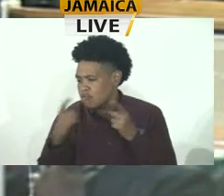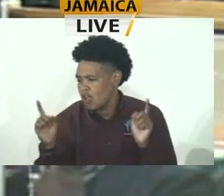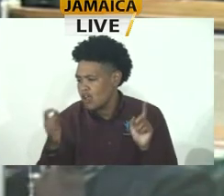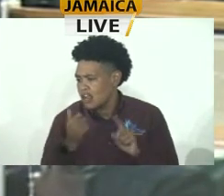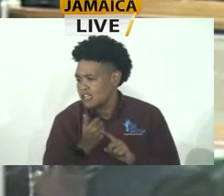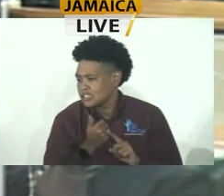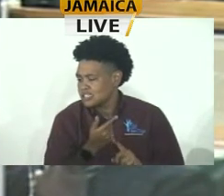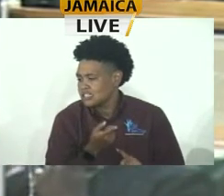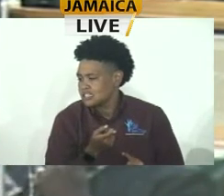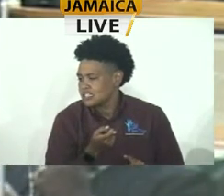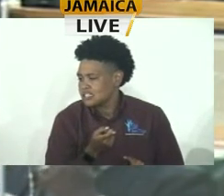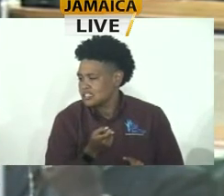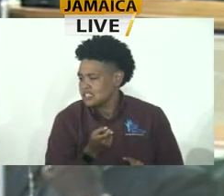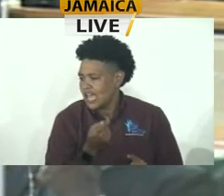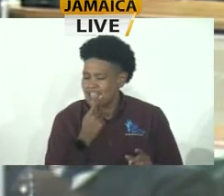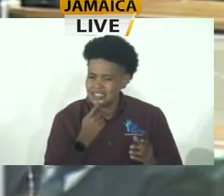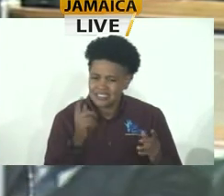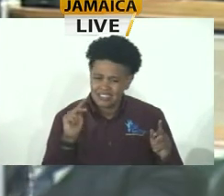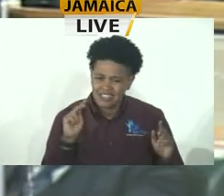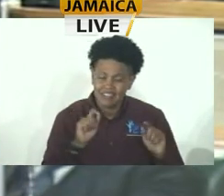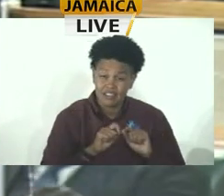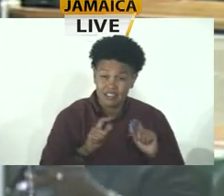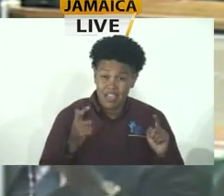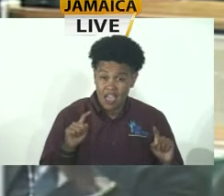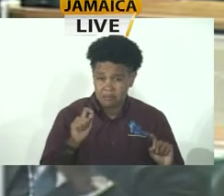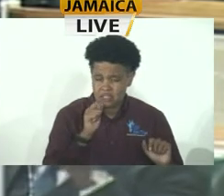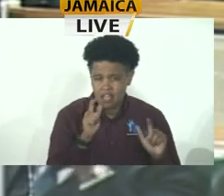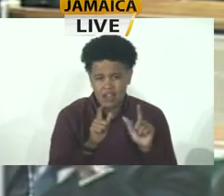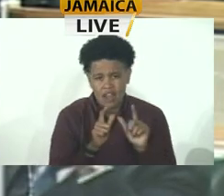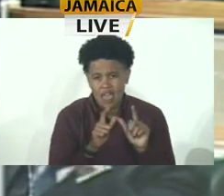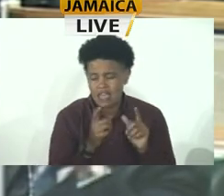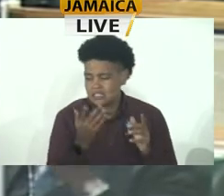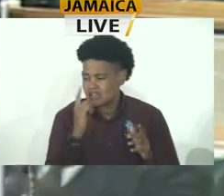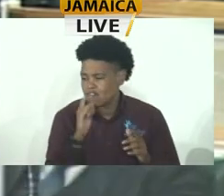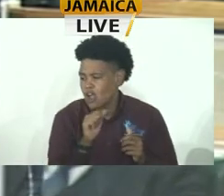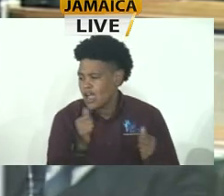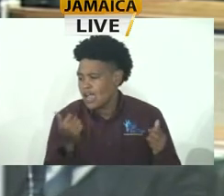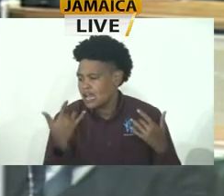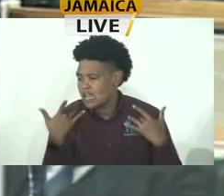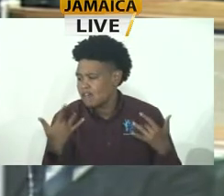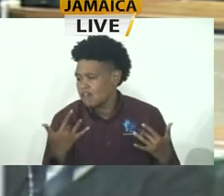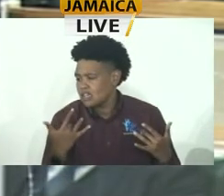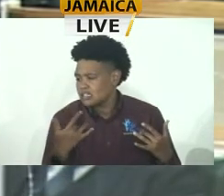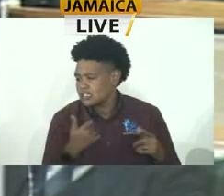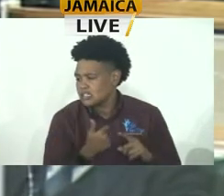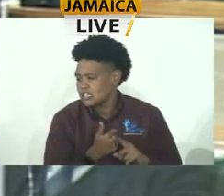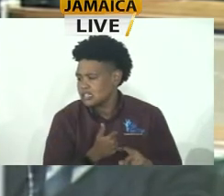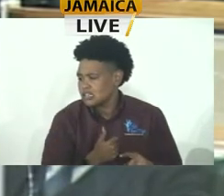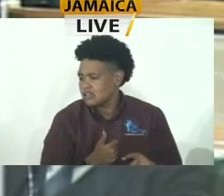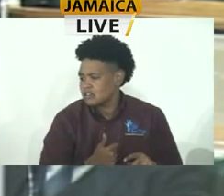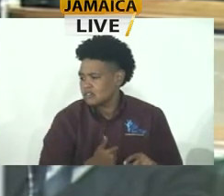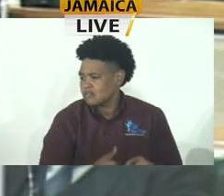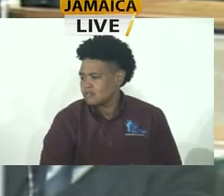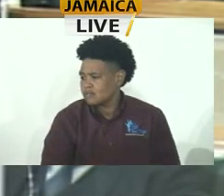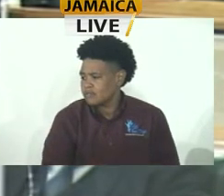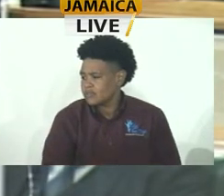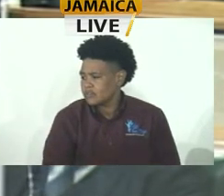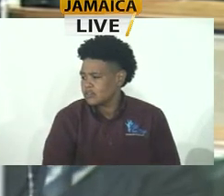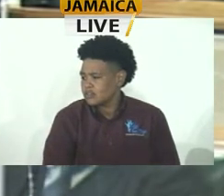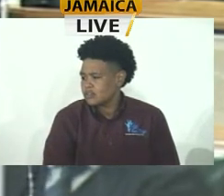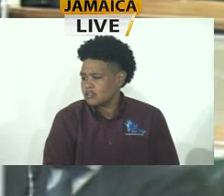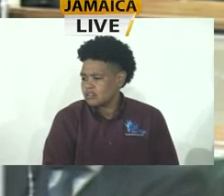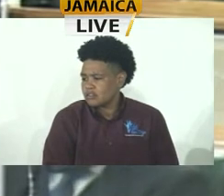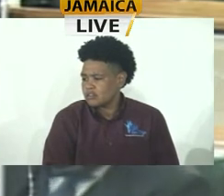not a license for any event any large event no more than